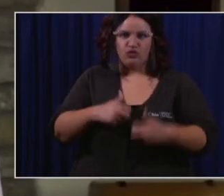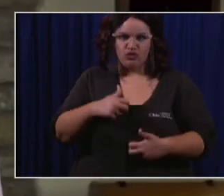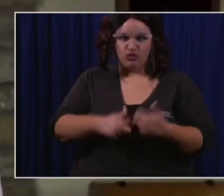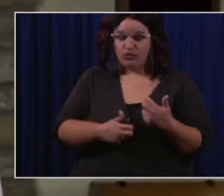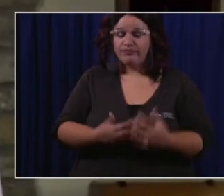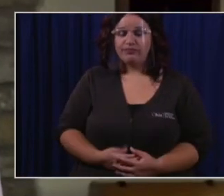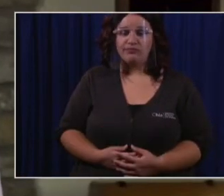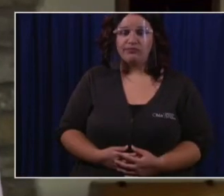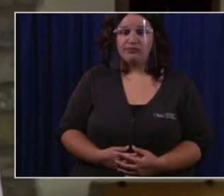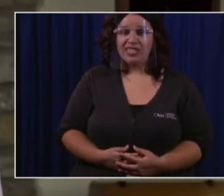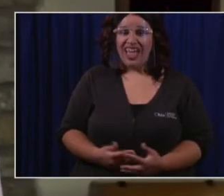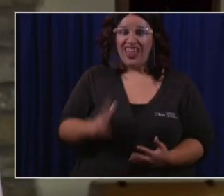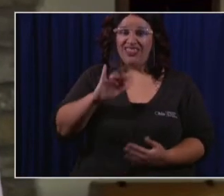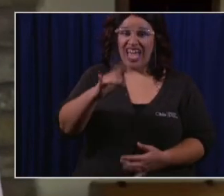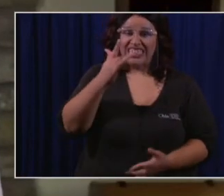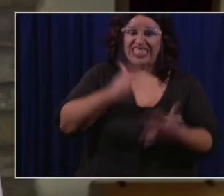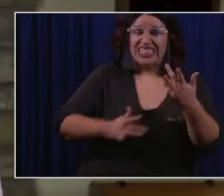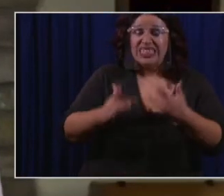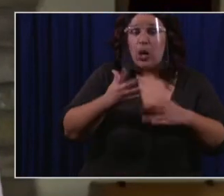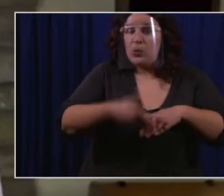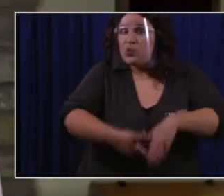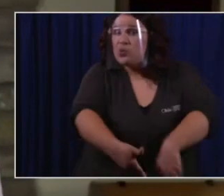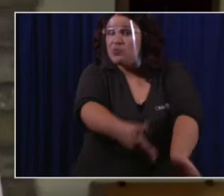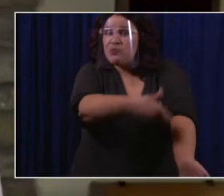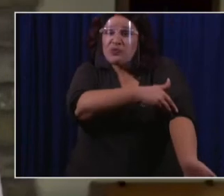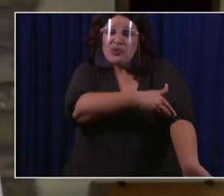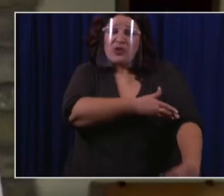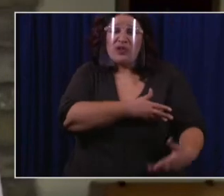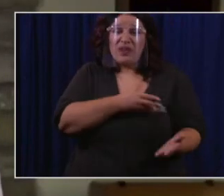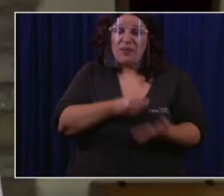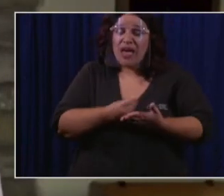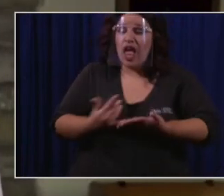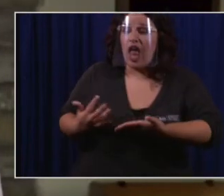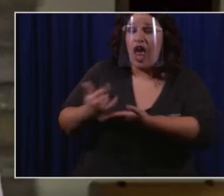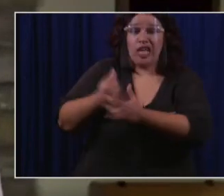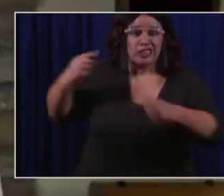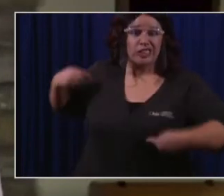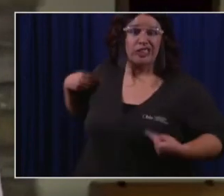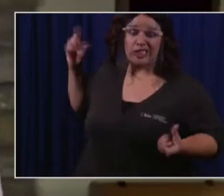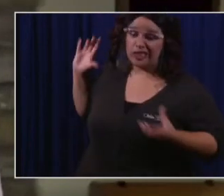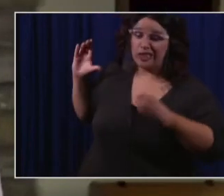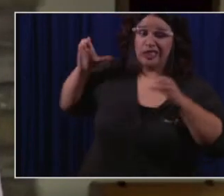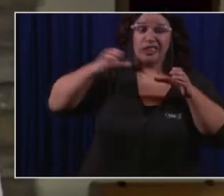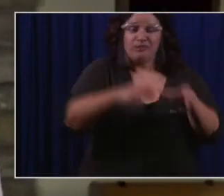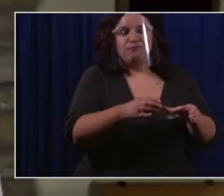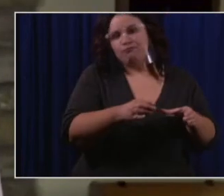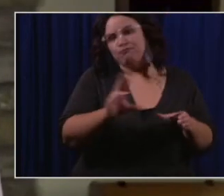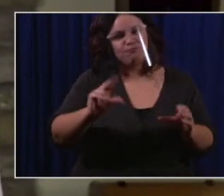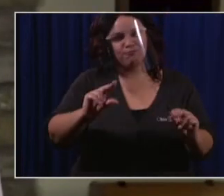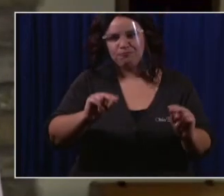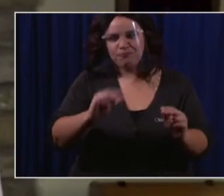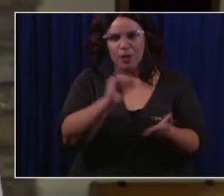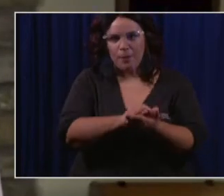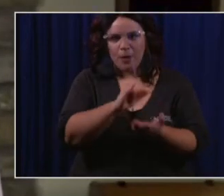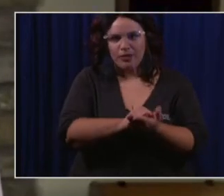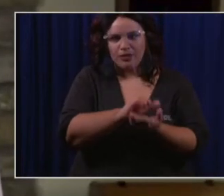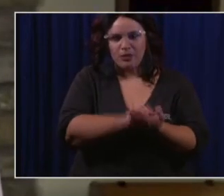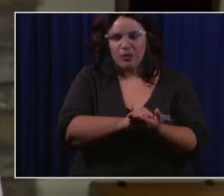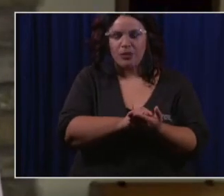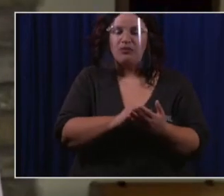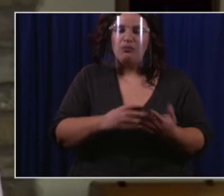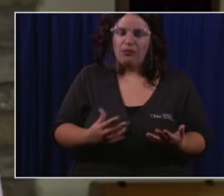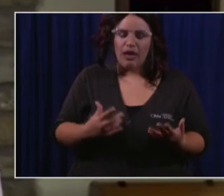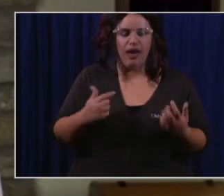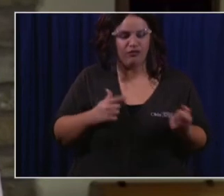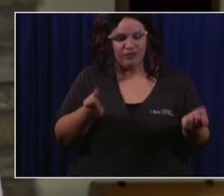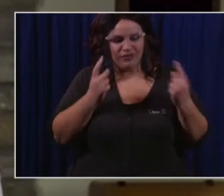them. And I intend to help them. And I want to talk with the legislature about the best way to help them because they are in a unique position.